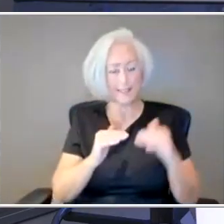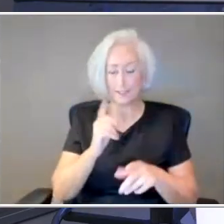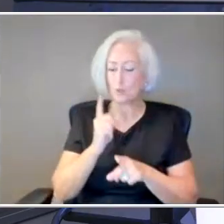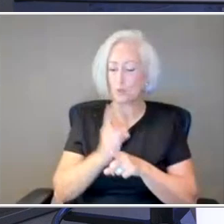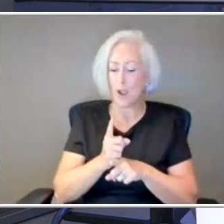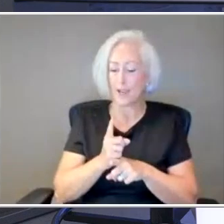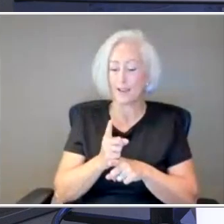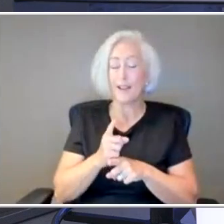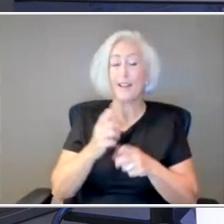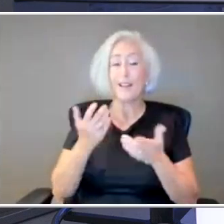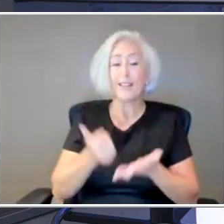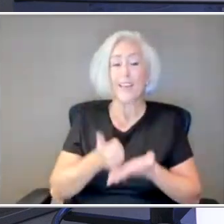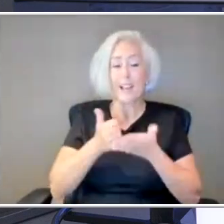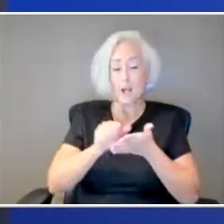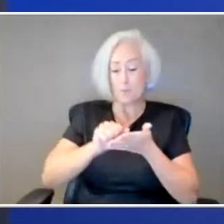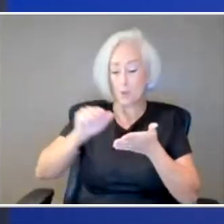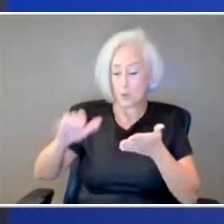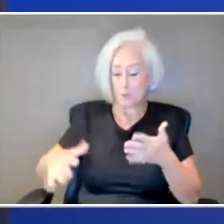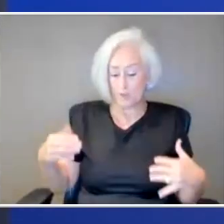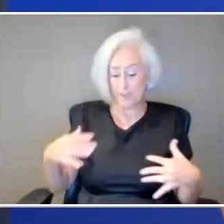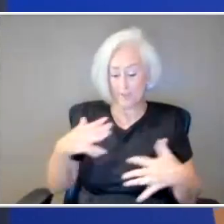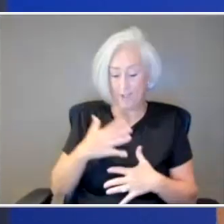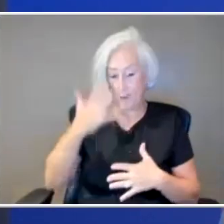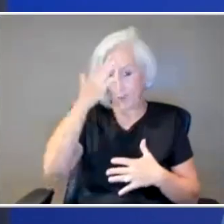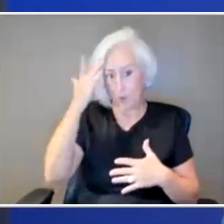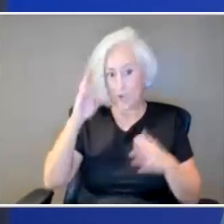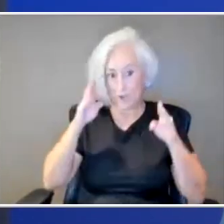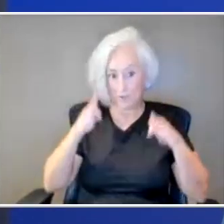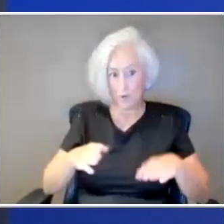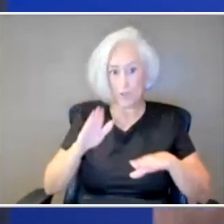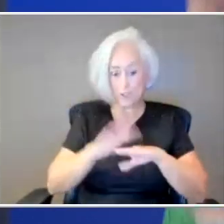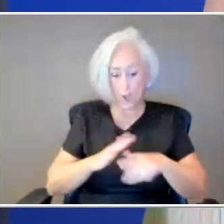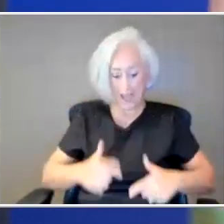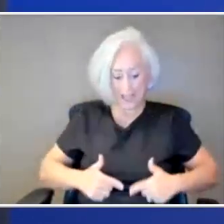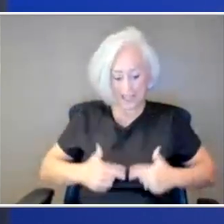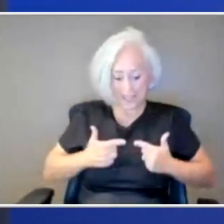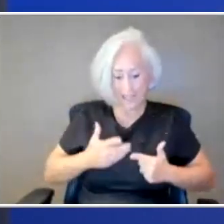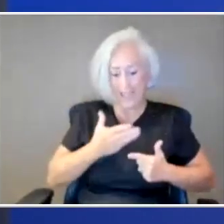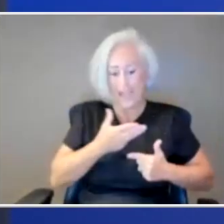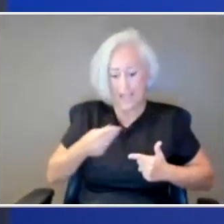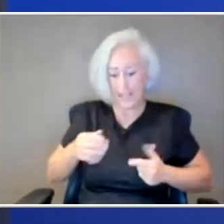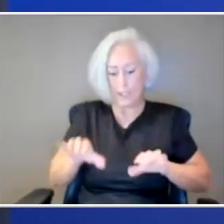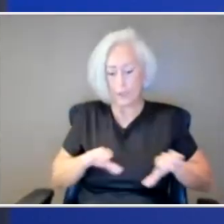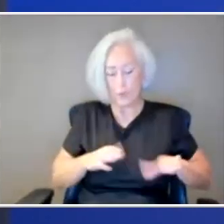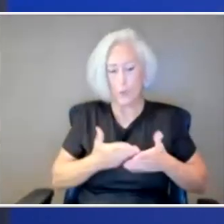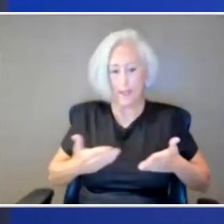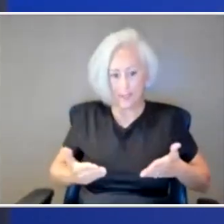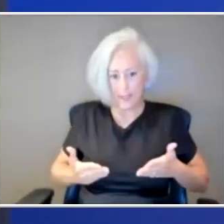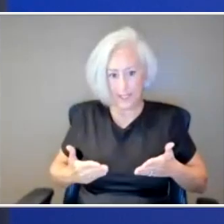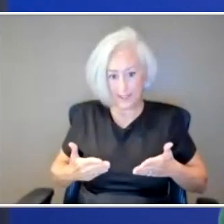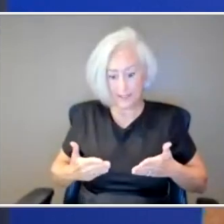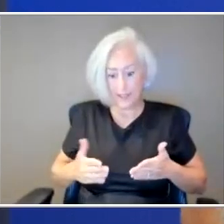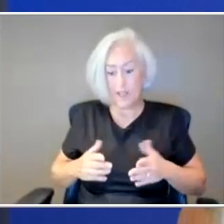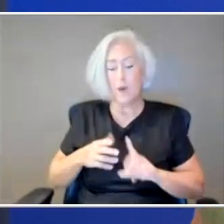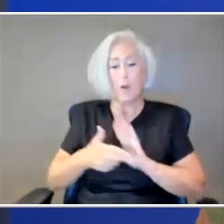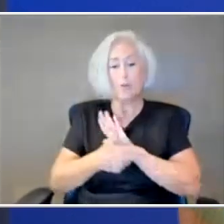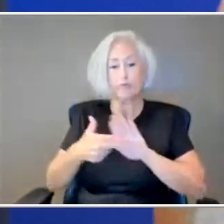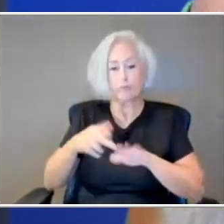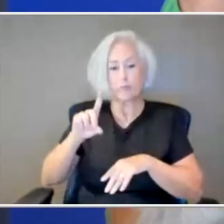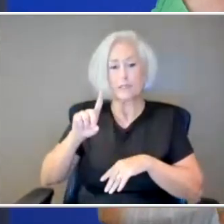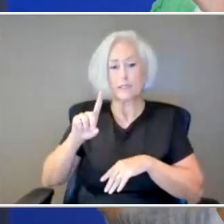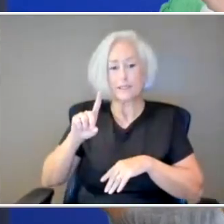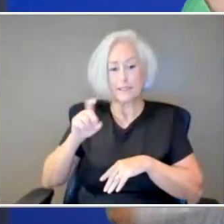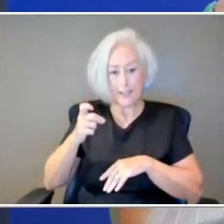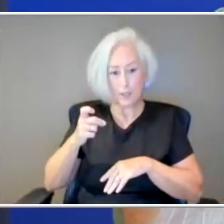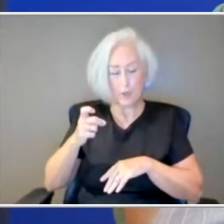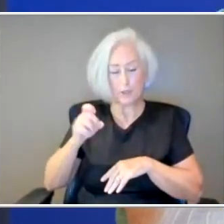you're focusing on living and doing things. Even with the stage 4, it moved back right here in front, and working with Dr. Sharma's